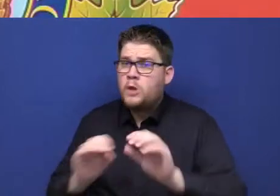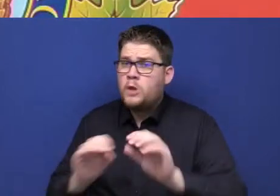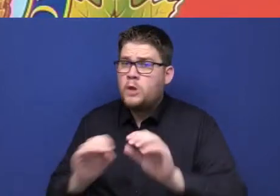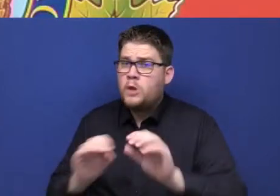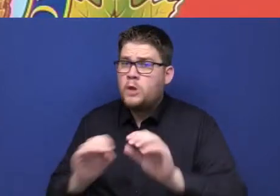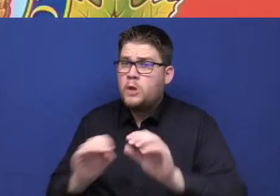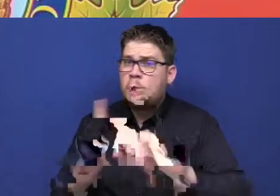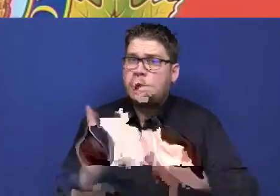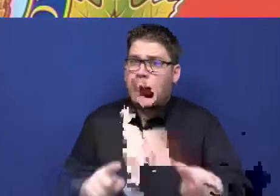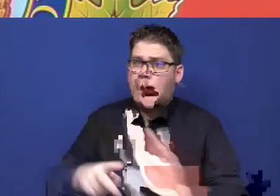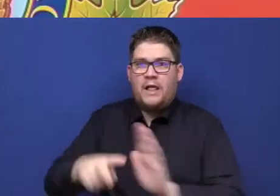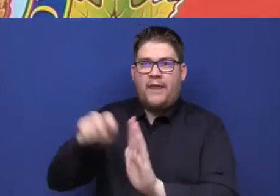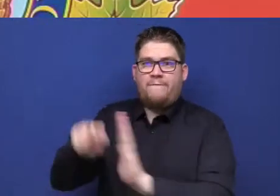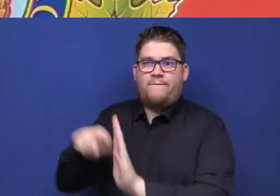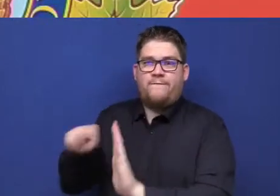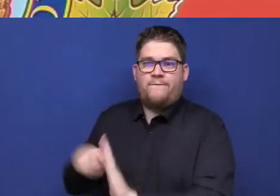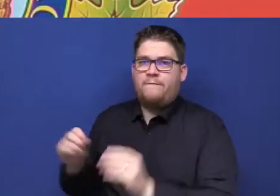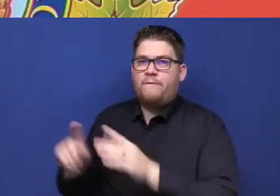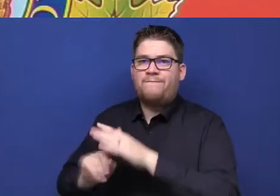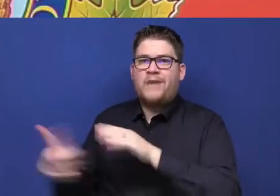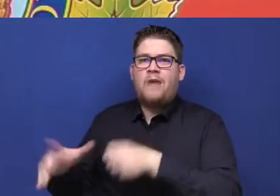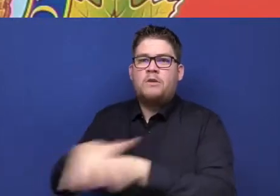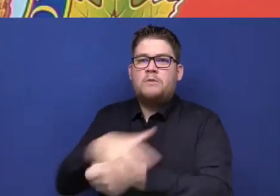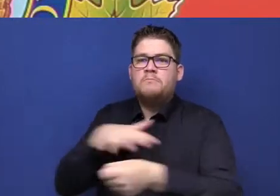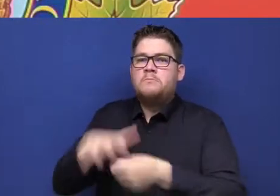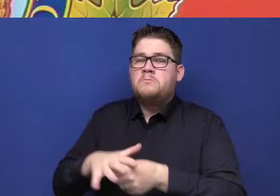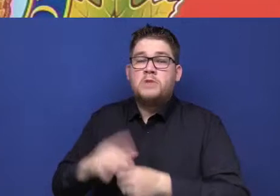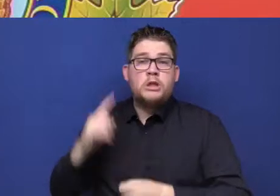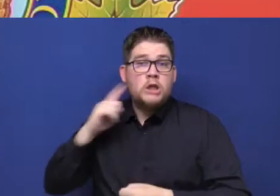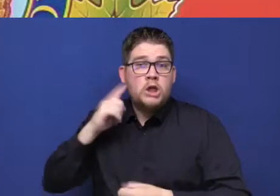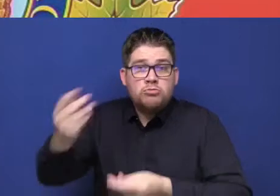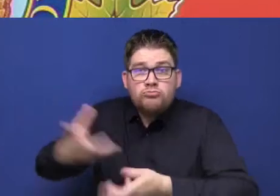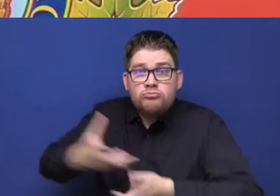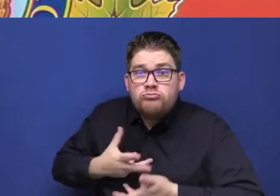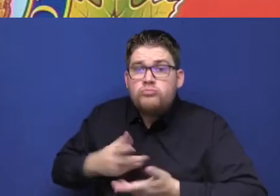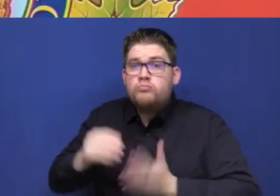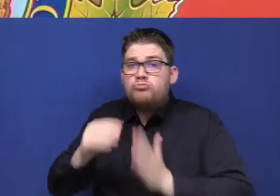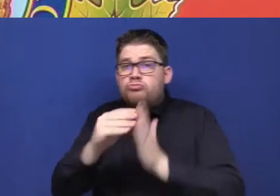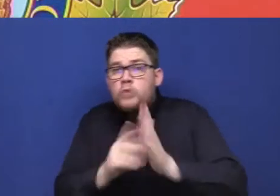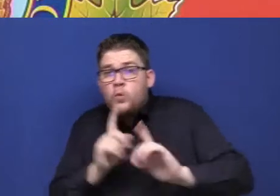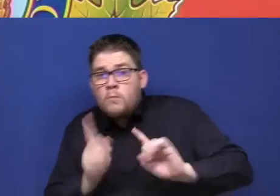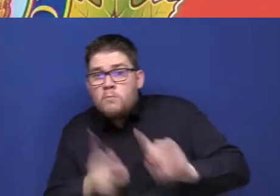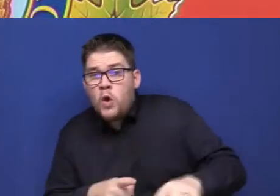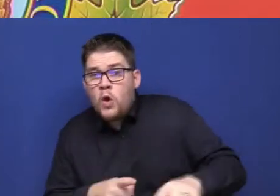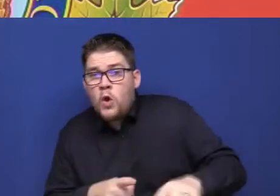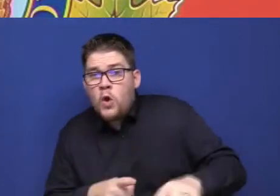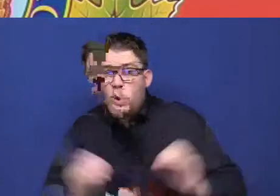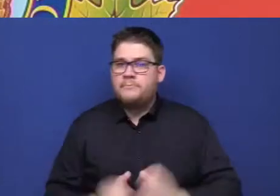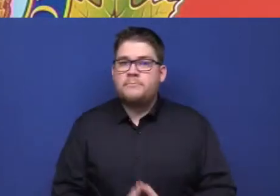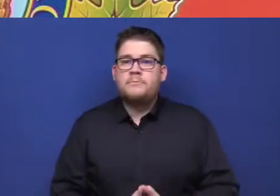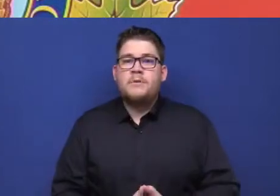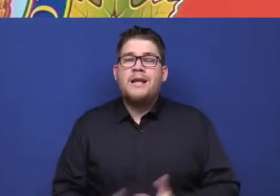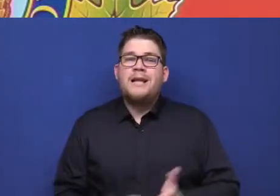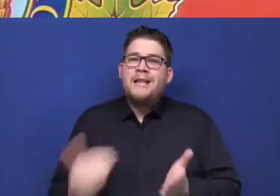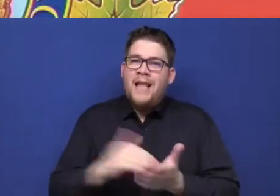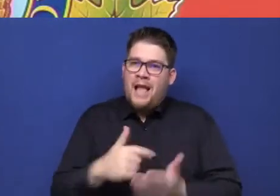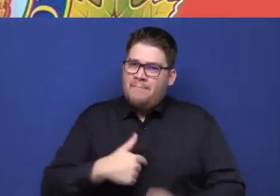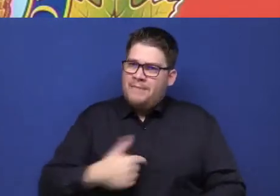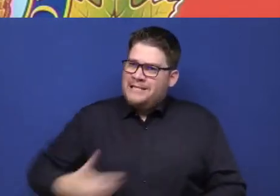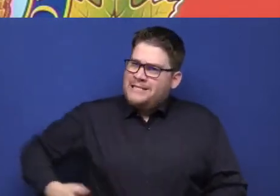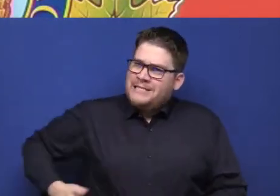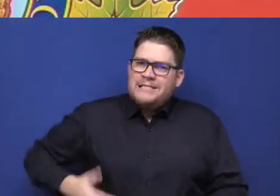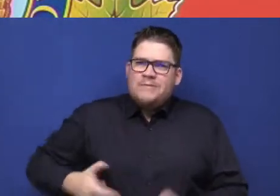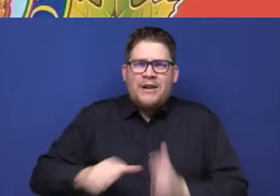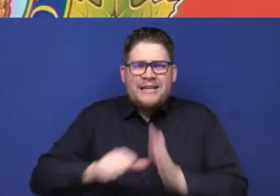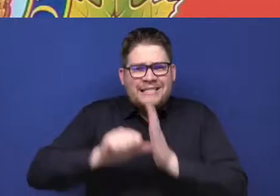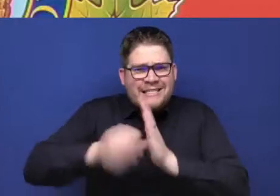are in your communities. And this is an excellent opportunity to reach out to your local police and ask, you know, I'm concerned, I've seen something on my local